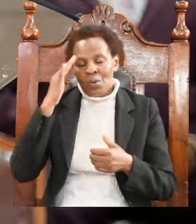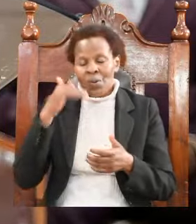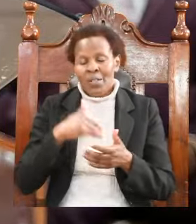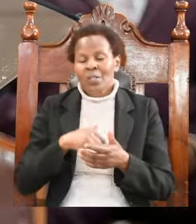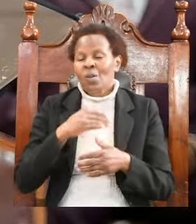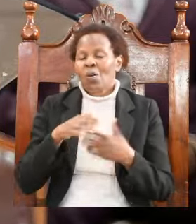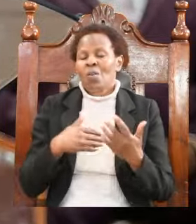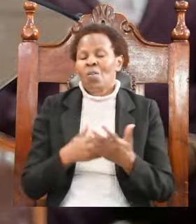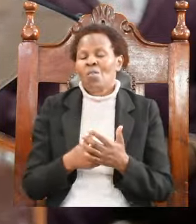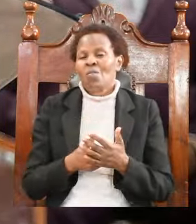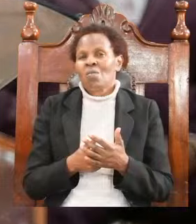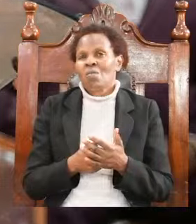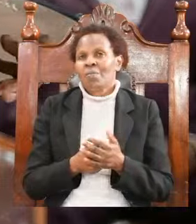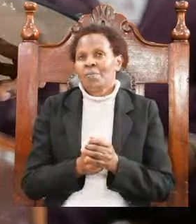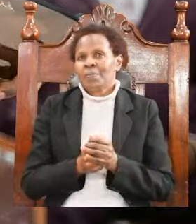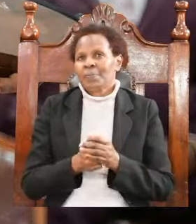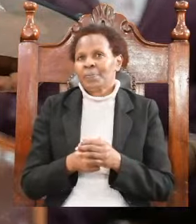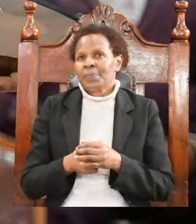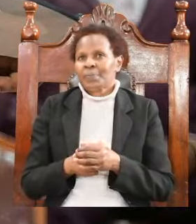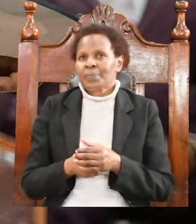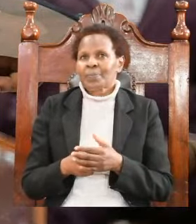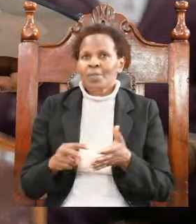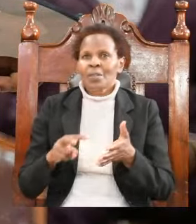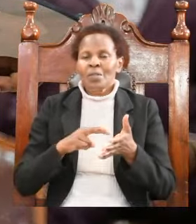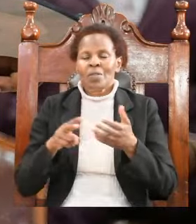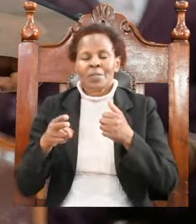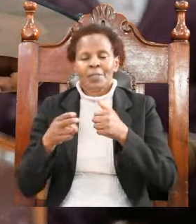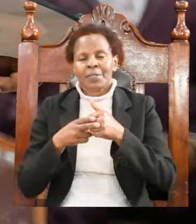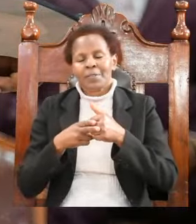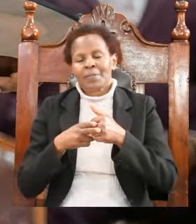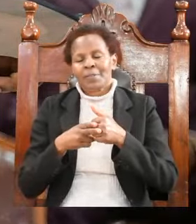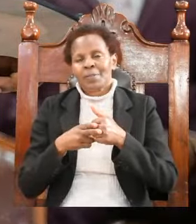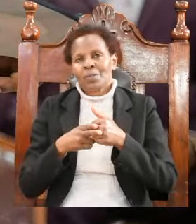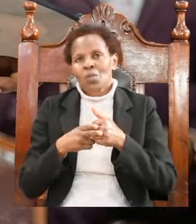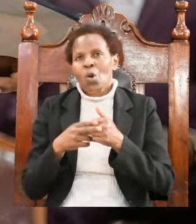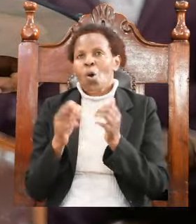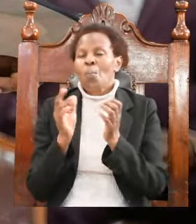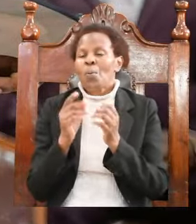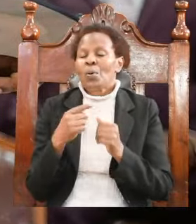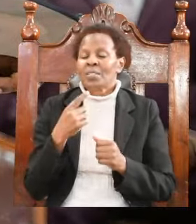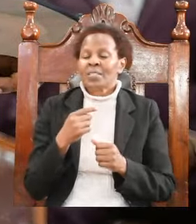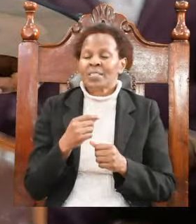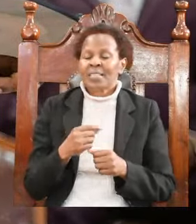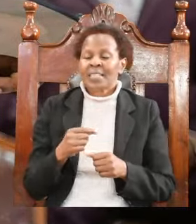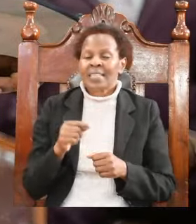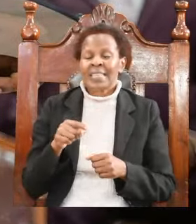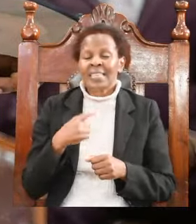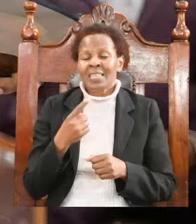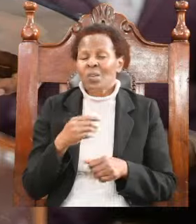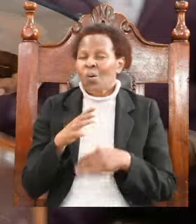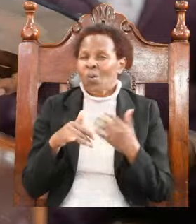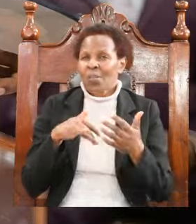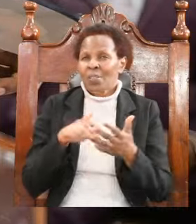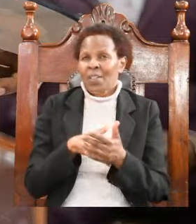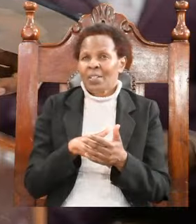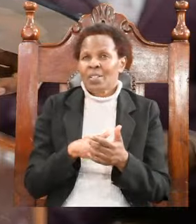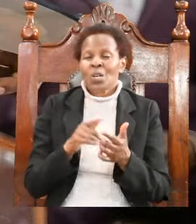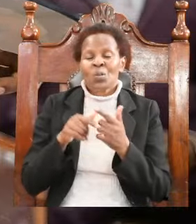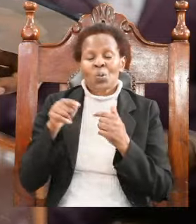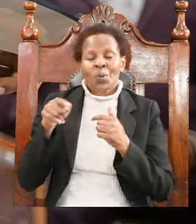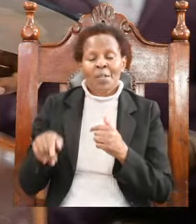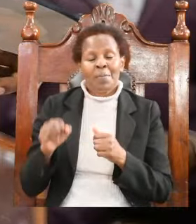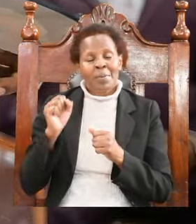chapter 4, verse 7. He told him, I have told you all these things, yes. And you